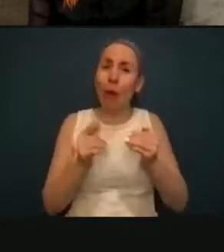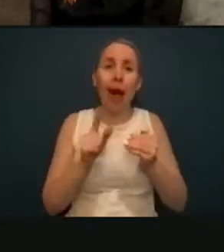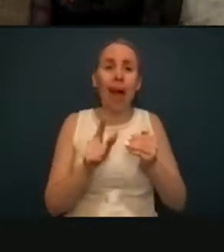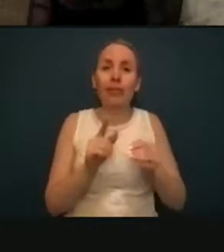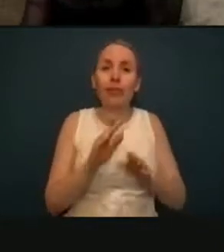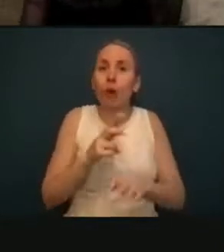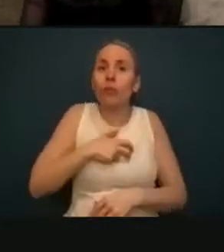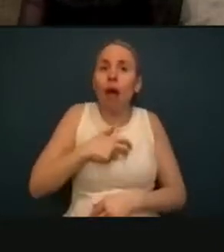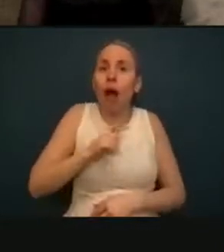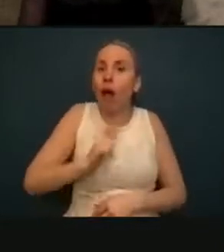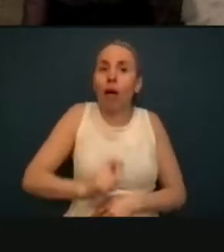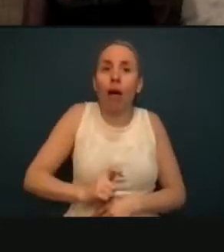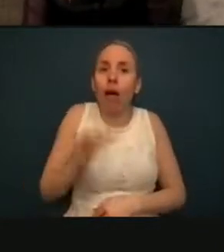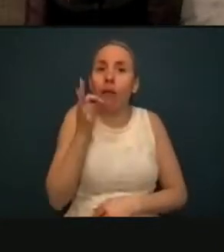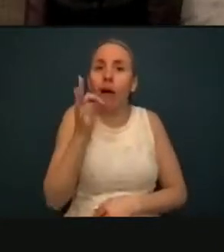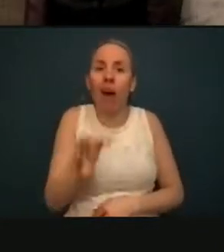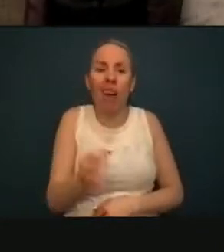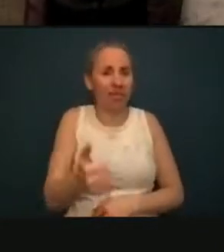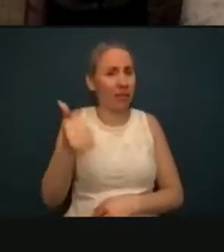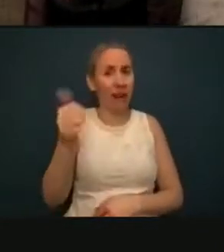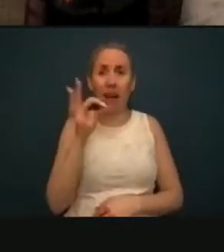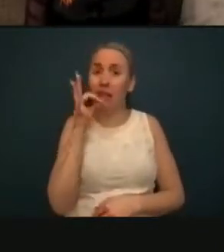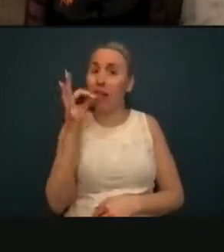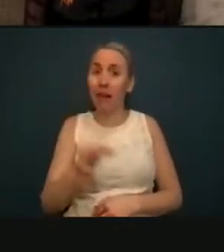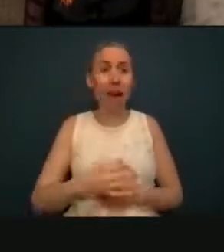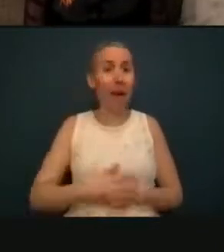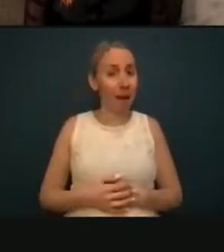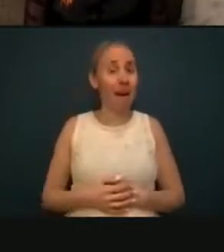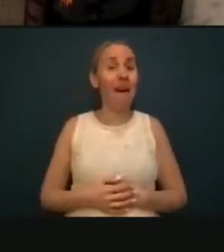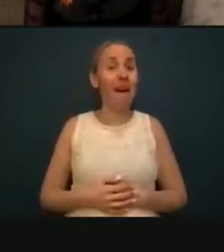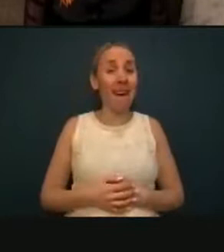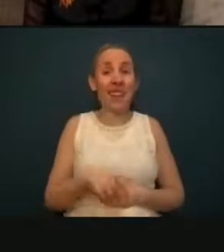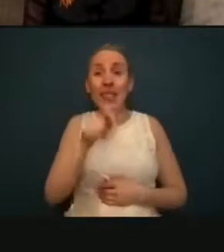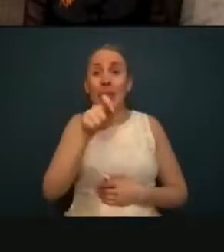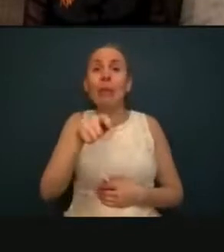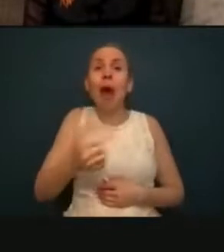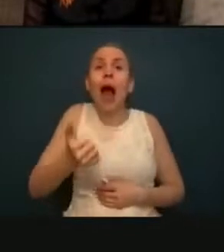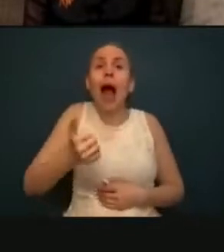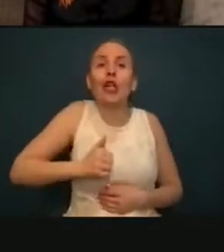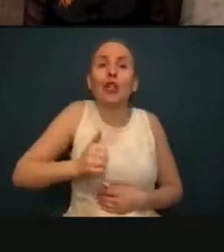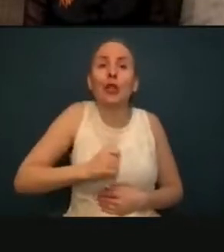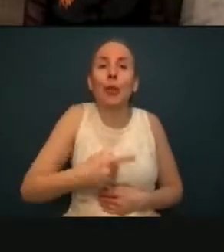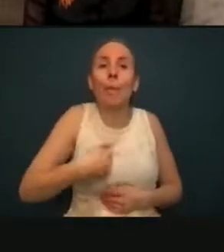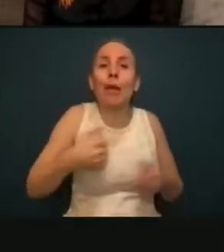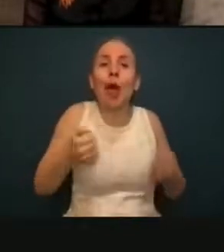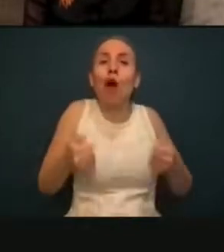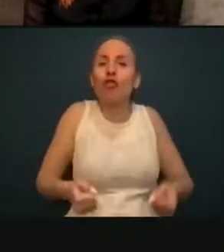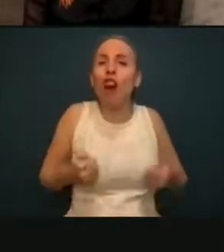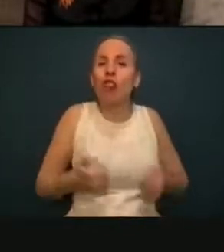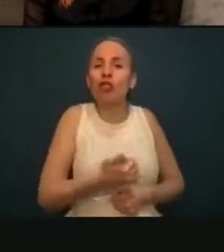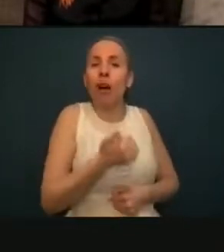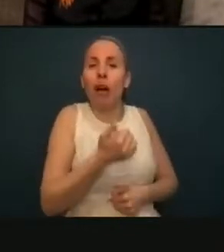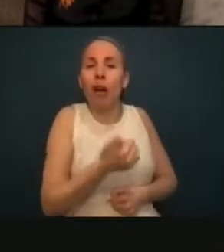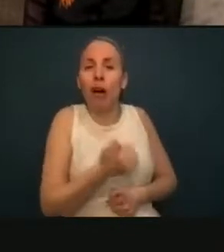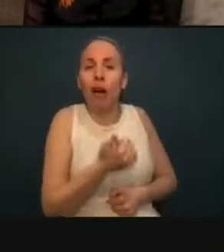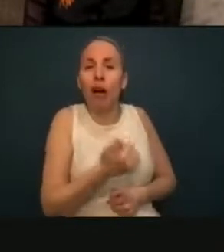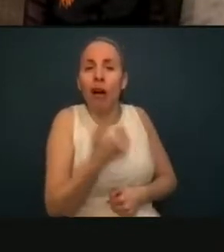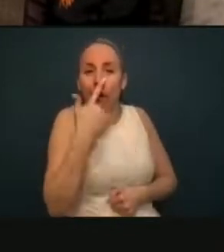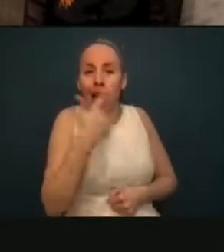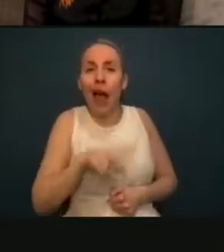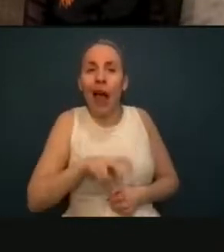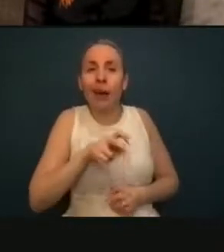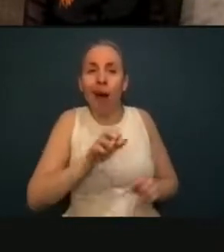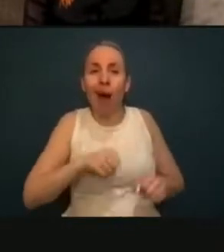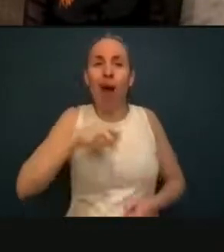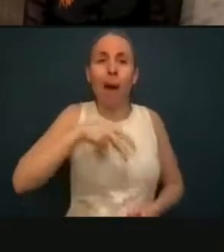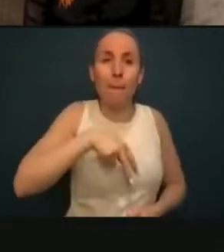ask questions, because I think sometimes there was an assumption made, again, as I said, that I'm on crutches. Sometimes you can get up out your chair